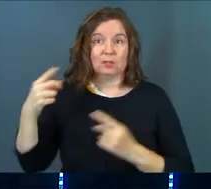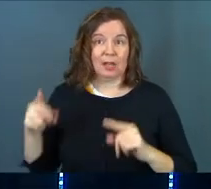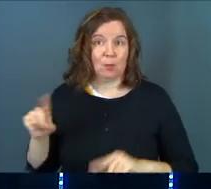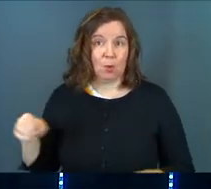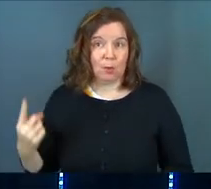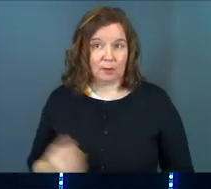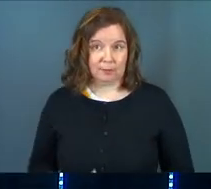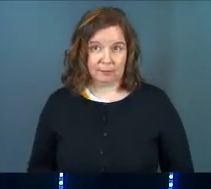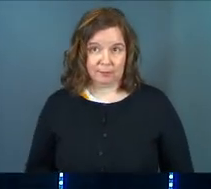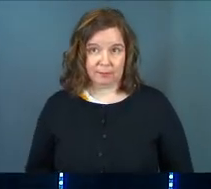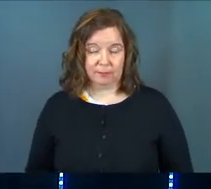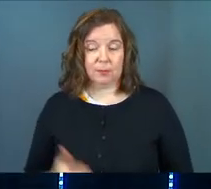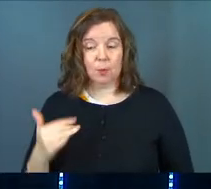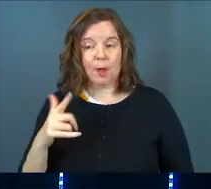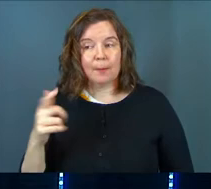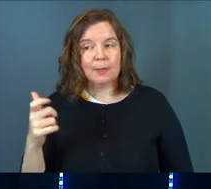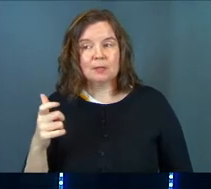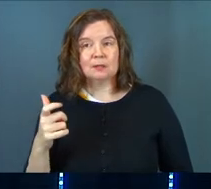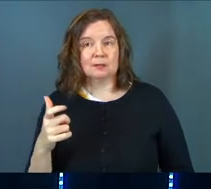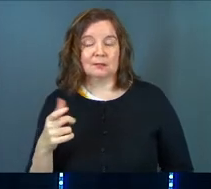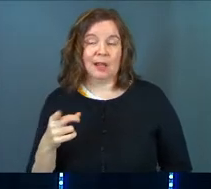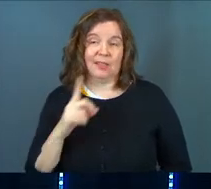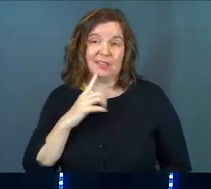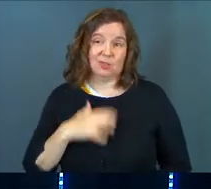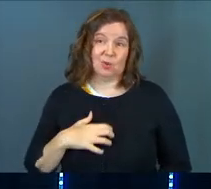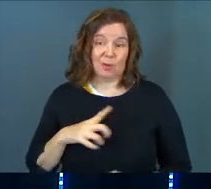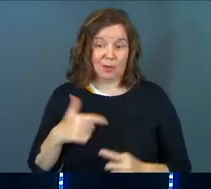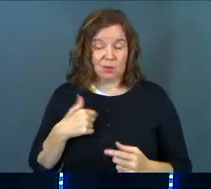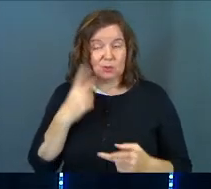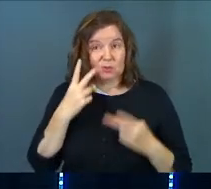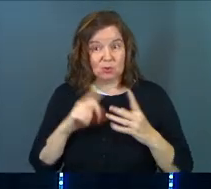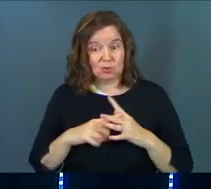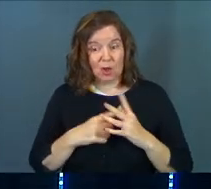happen. Because this is gross, but